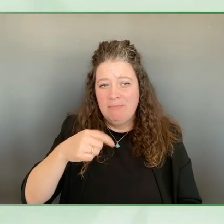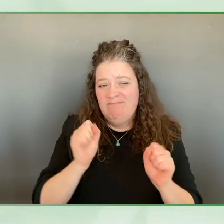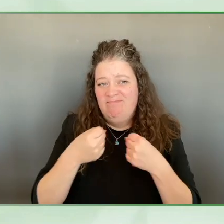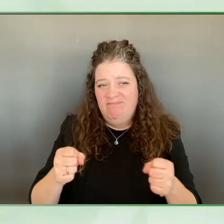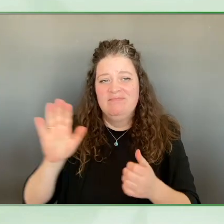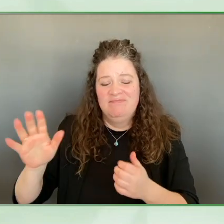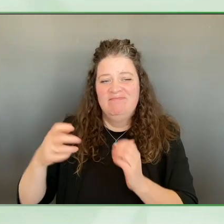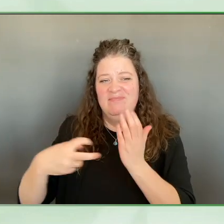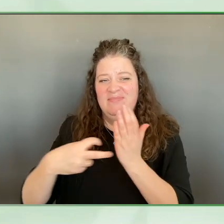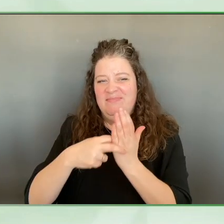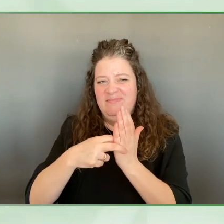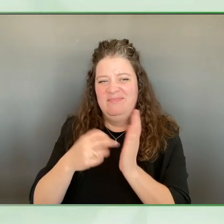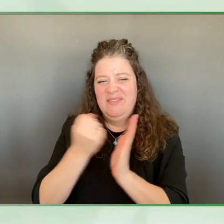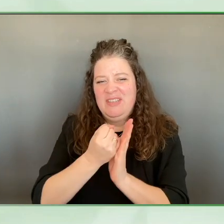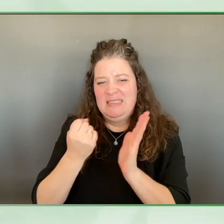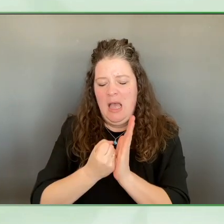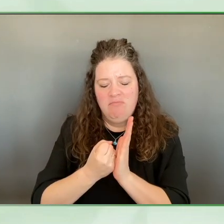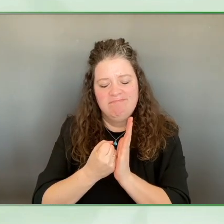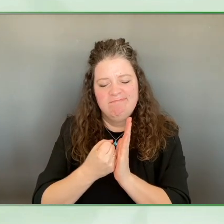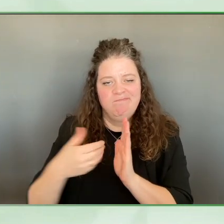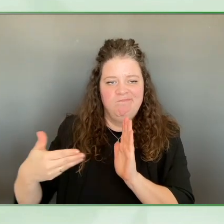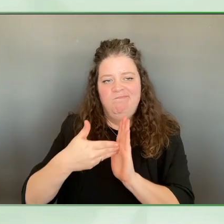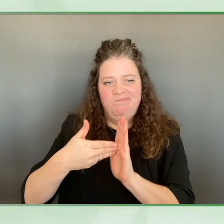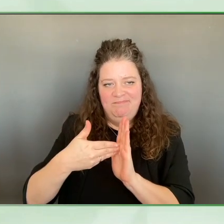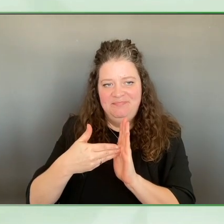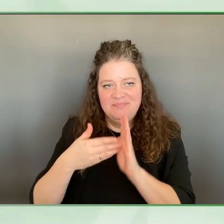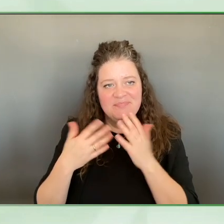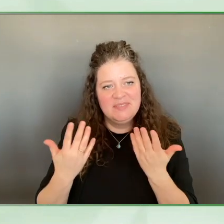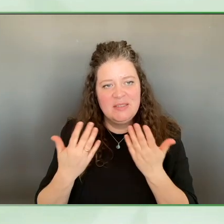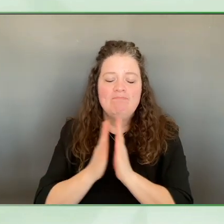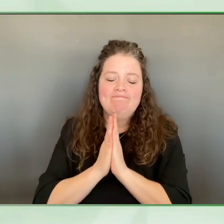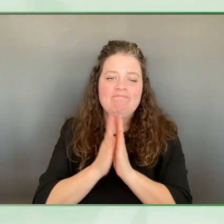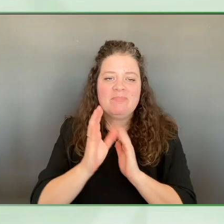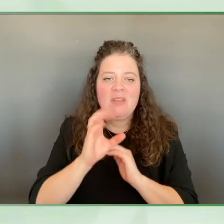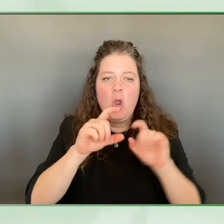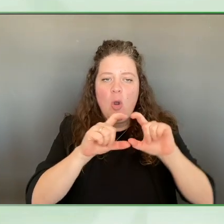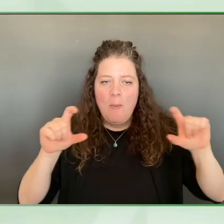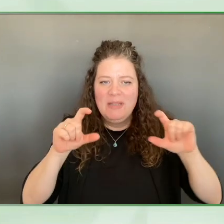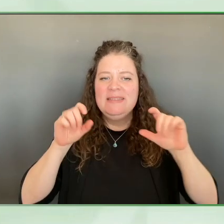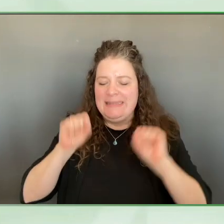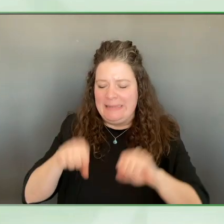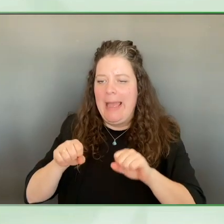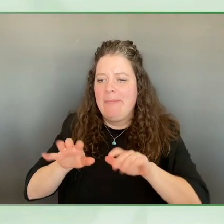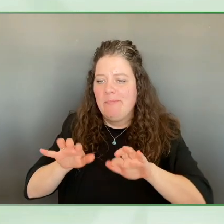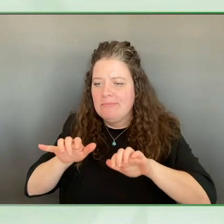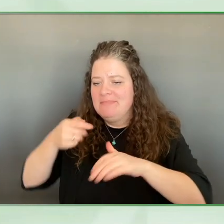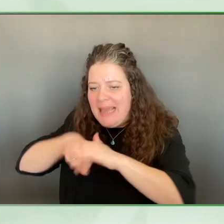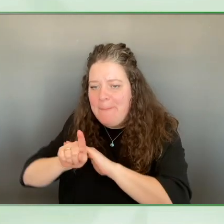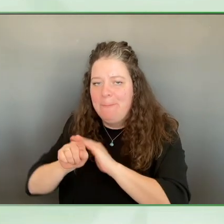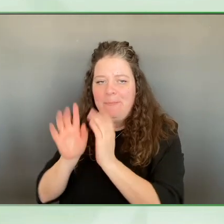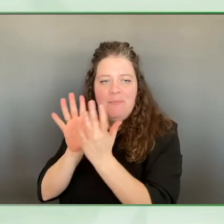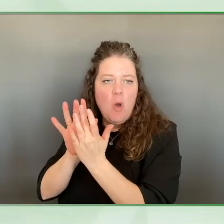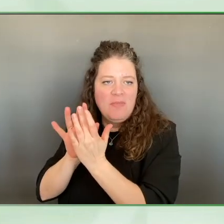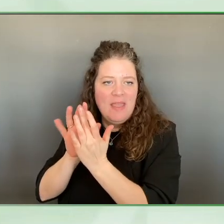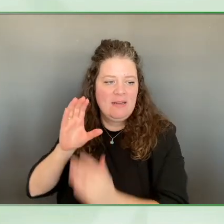So please follow his company and reach out to Coleman. Now I'm happy to